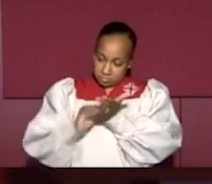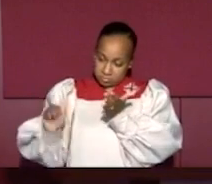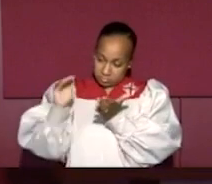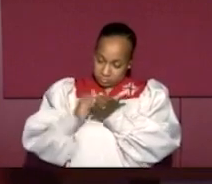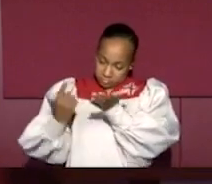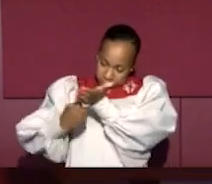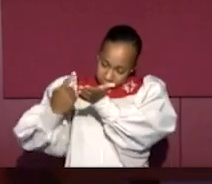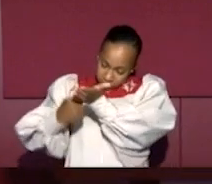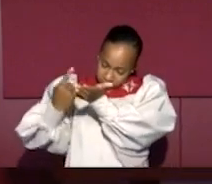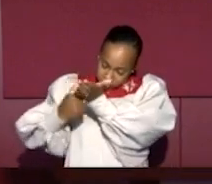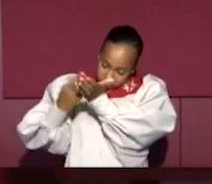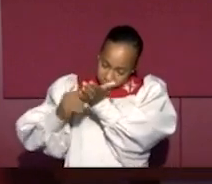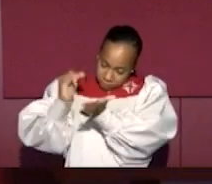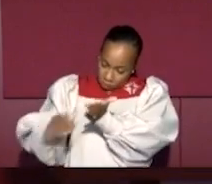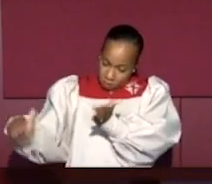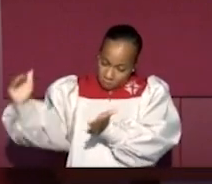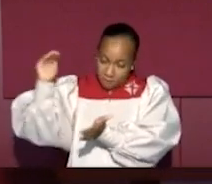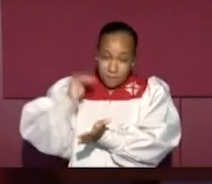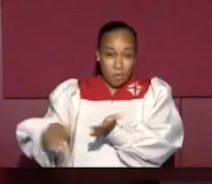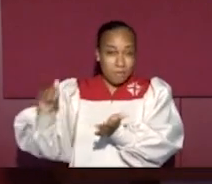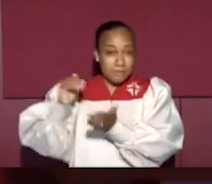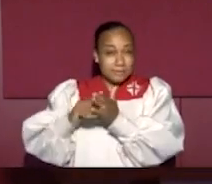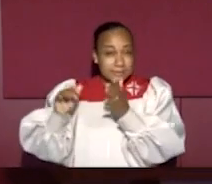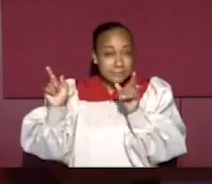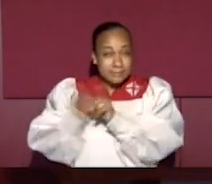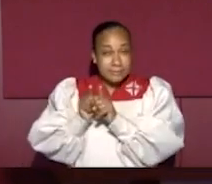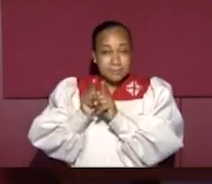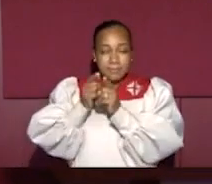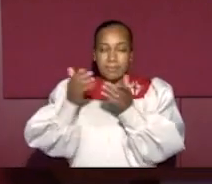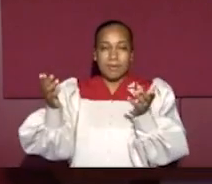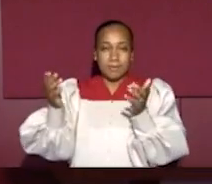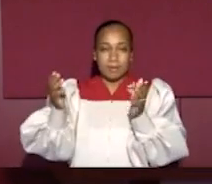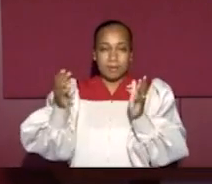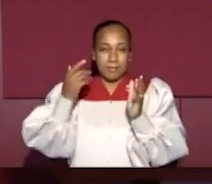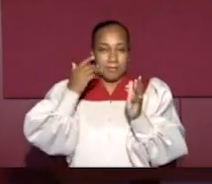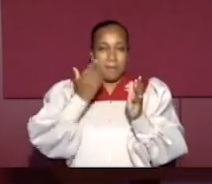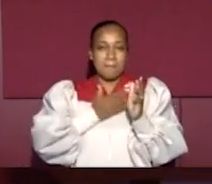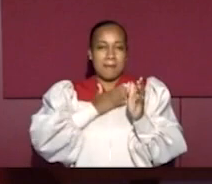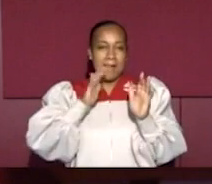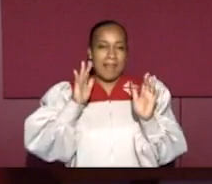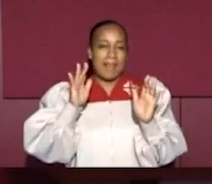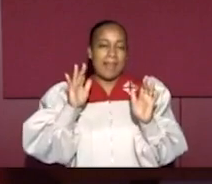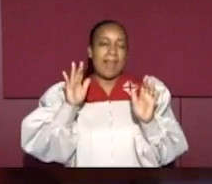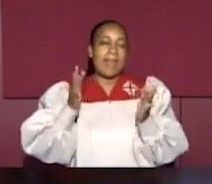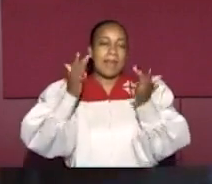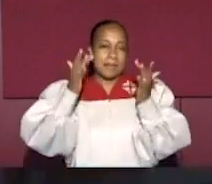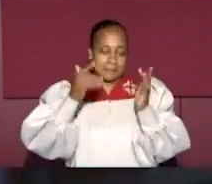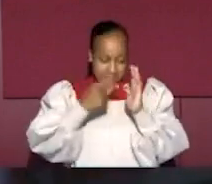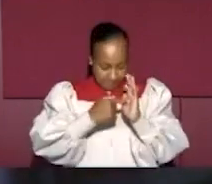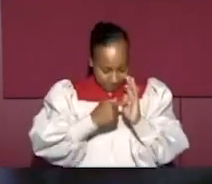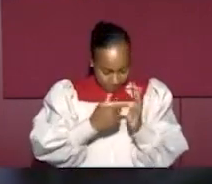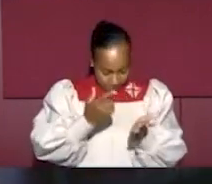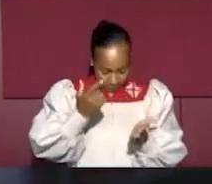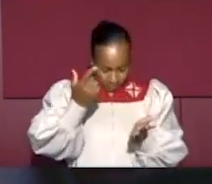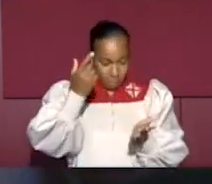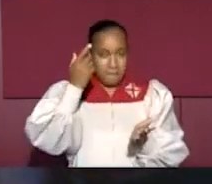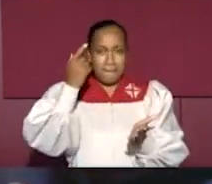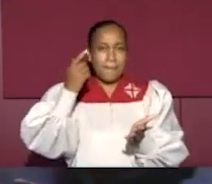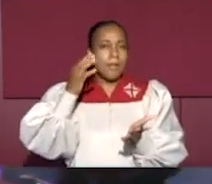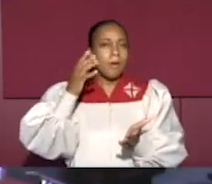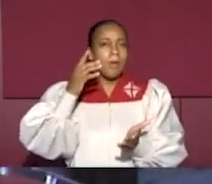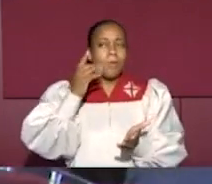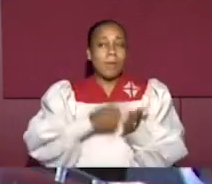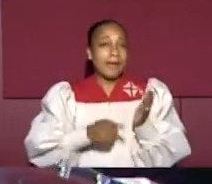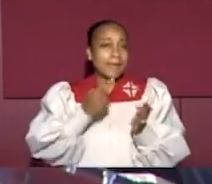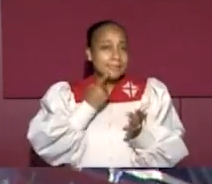going round and round, over and over, about the same thing. Let's use my lighthearted example of what did I say?